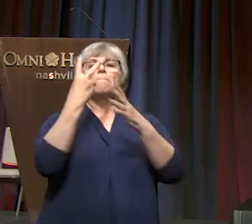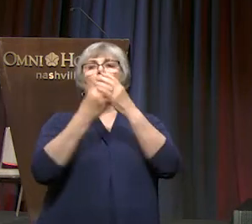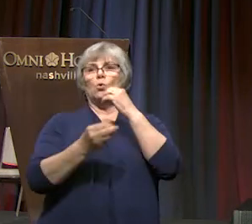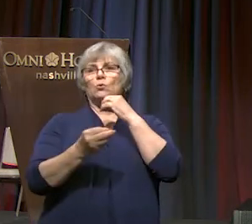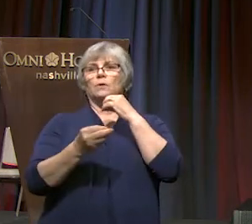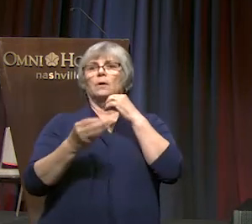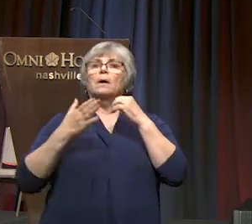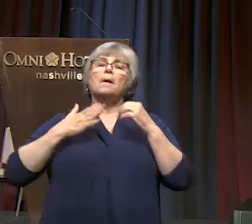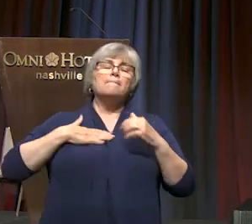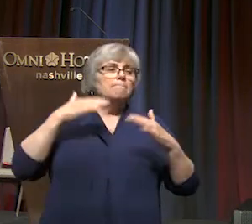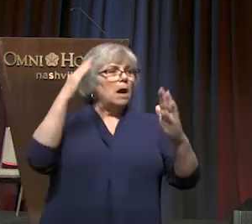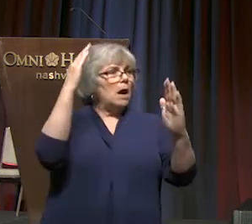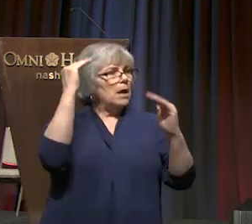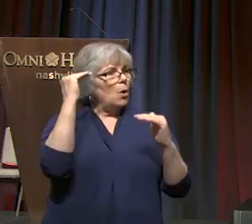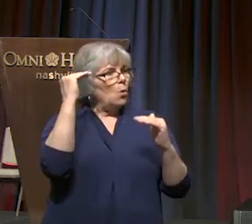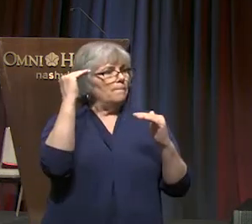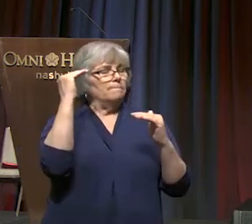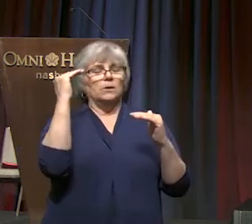My hope